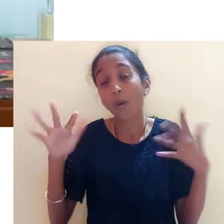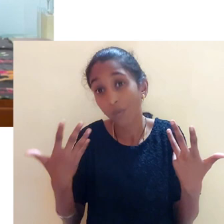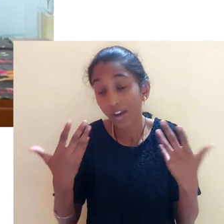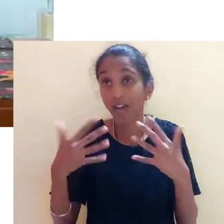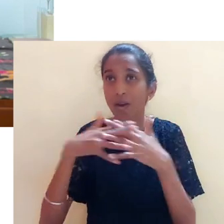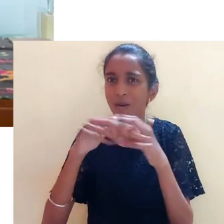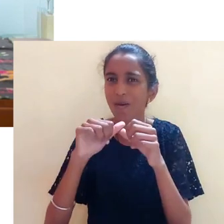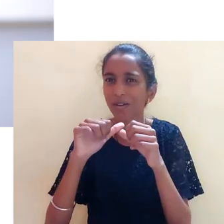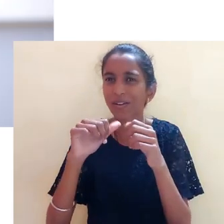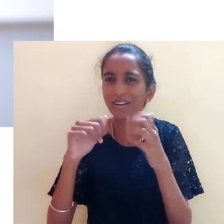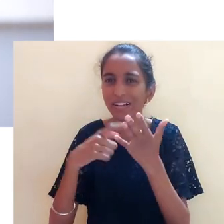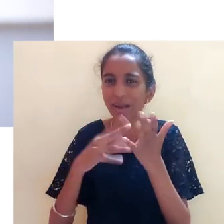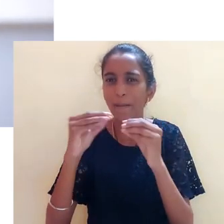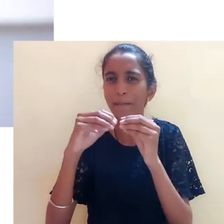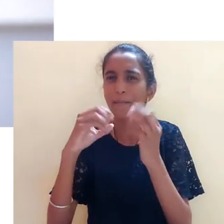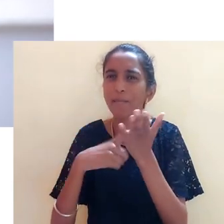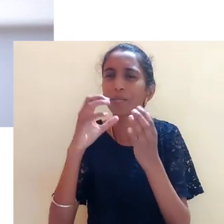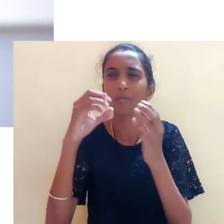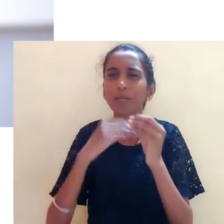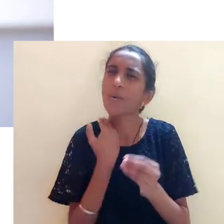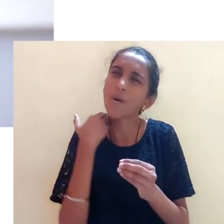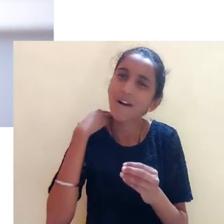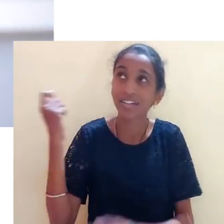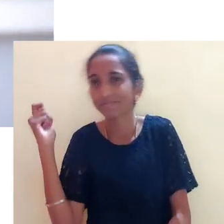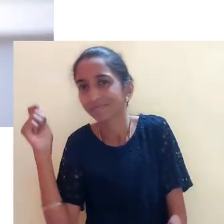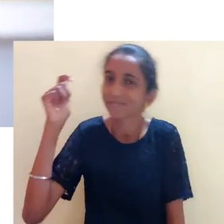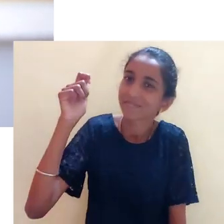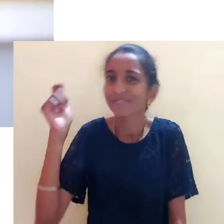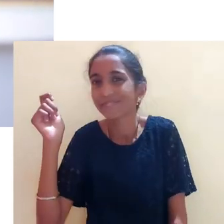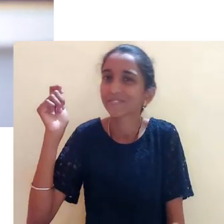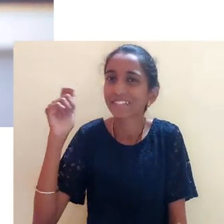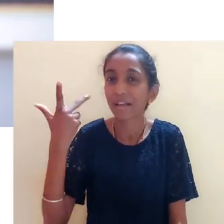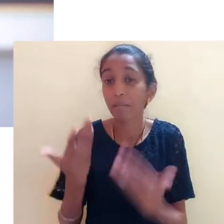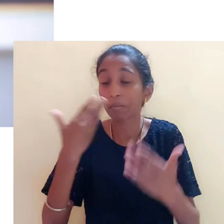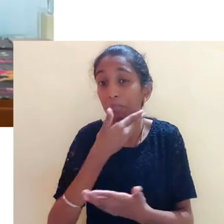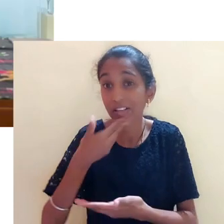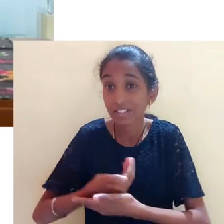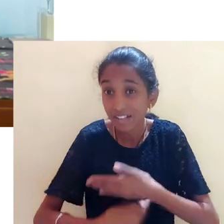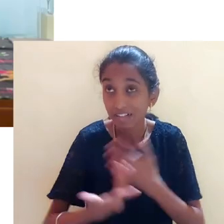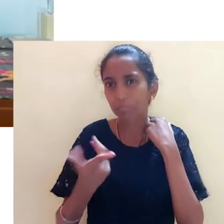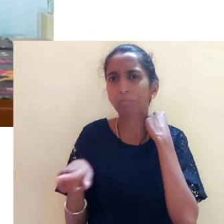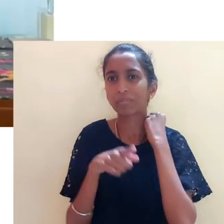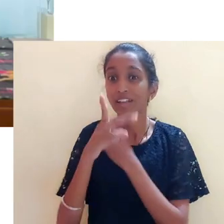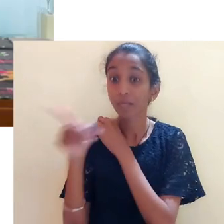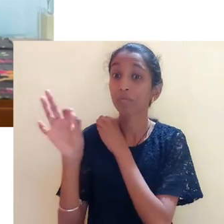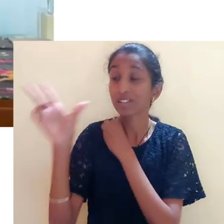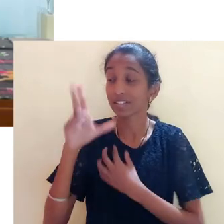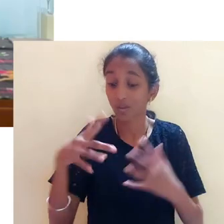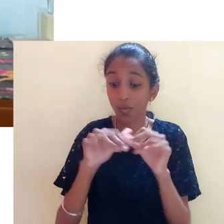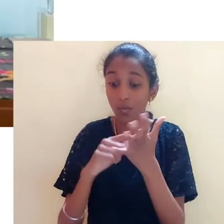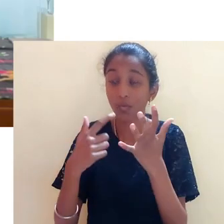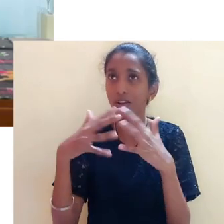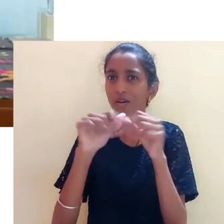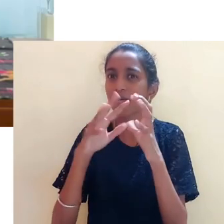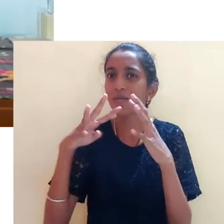boar? A boar fairy, you know, that they're calling the best the child's. It's interesting that you thought this is a wand